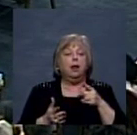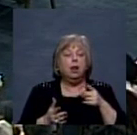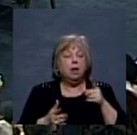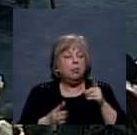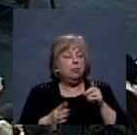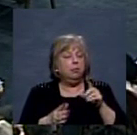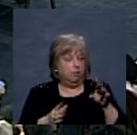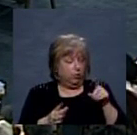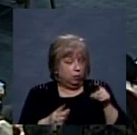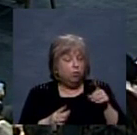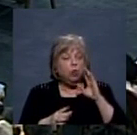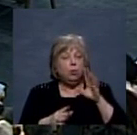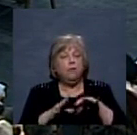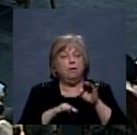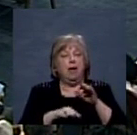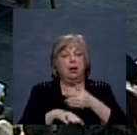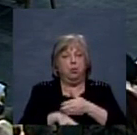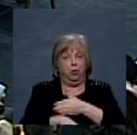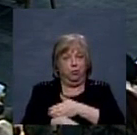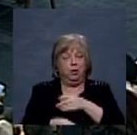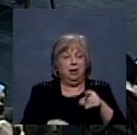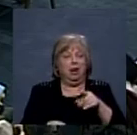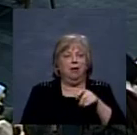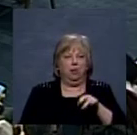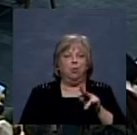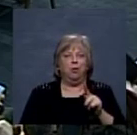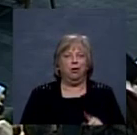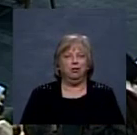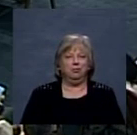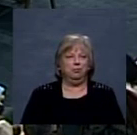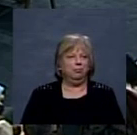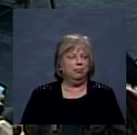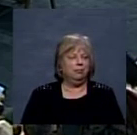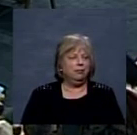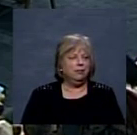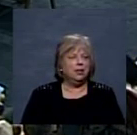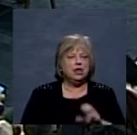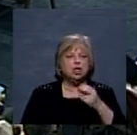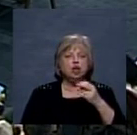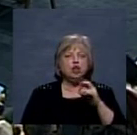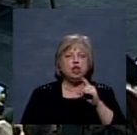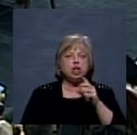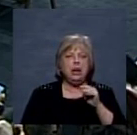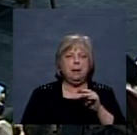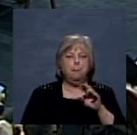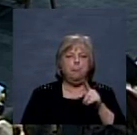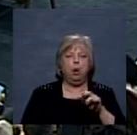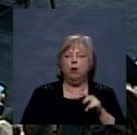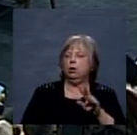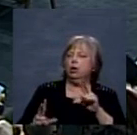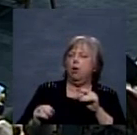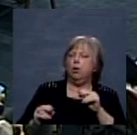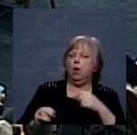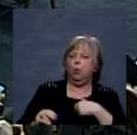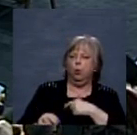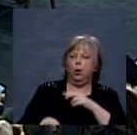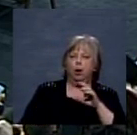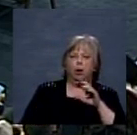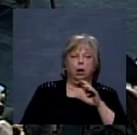Nathaniel Hill Park? At the park. Okay. Cheatham Park. No, Cheatham Park. No, we're in Nathaniel Hill. That's further east.